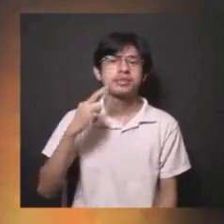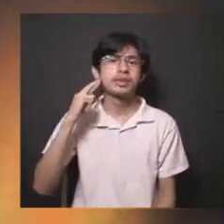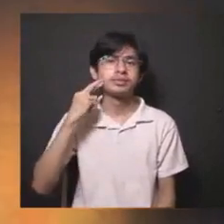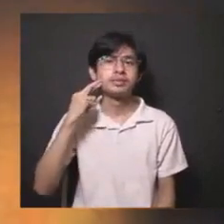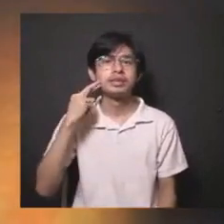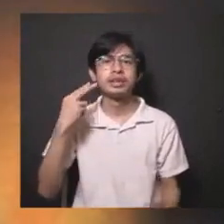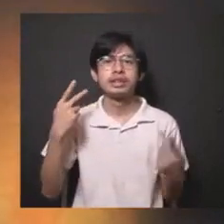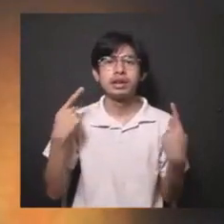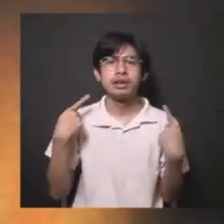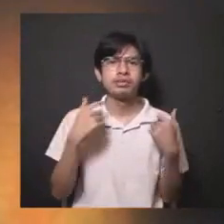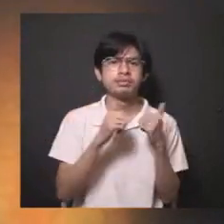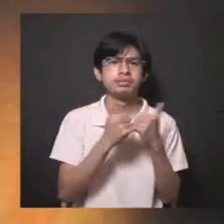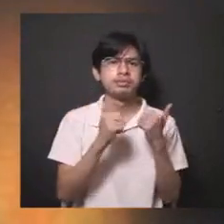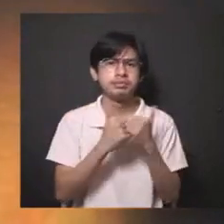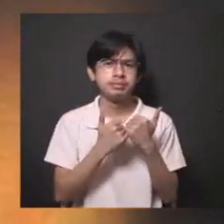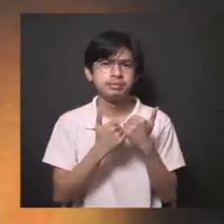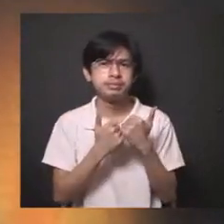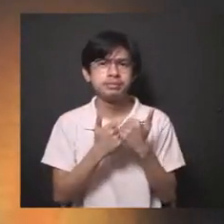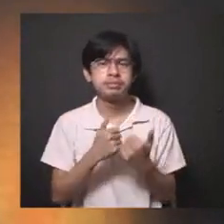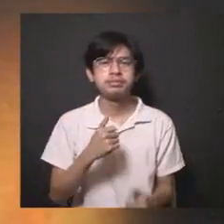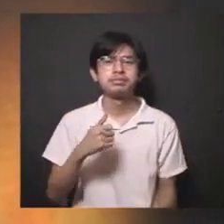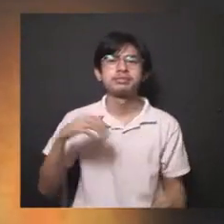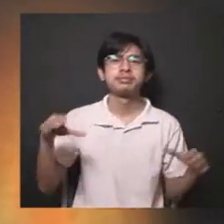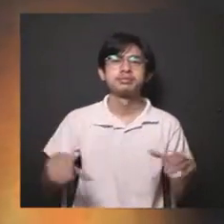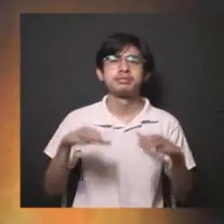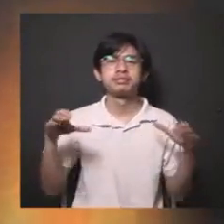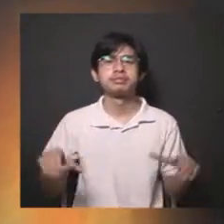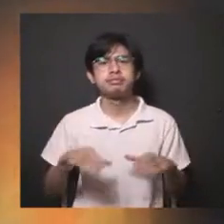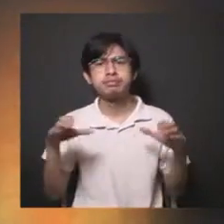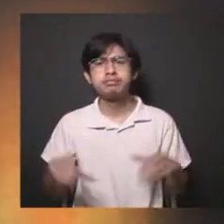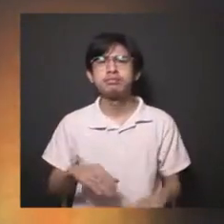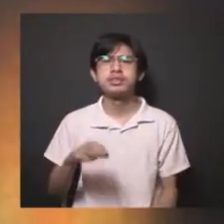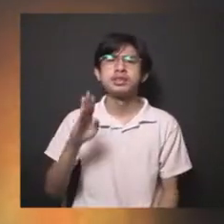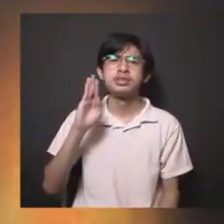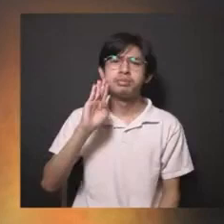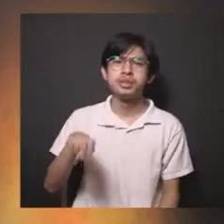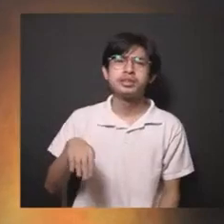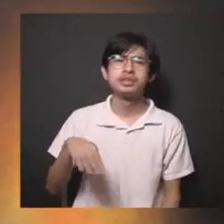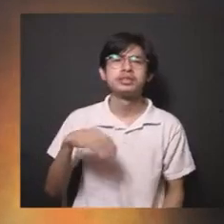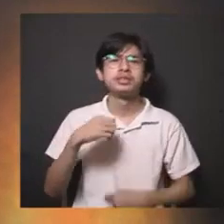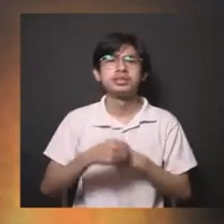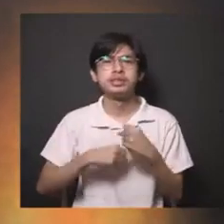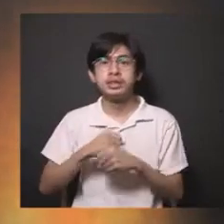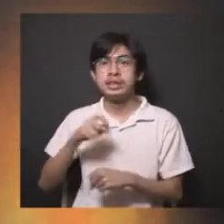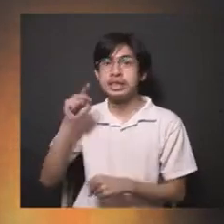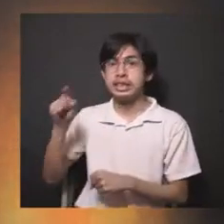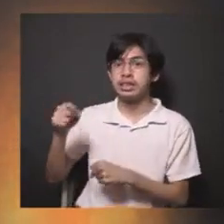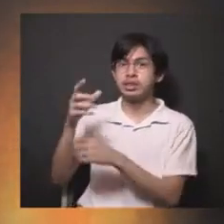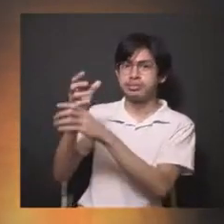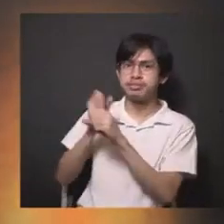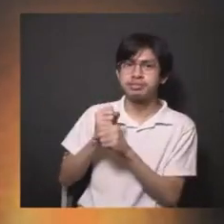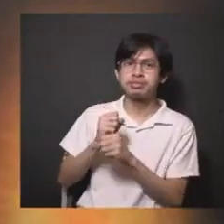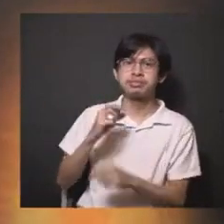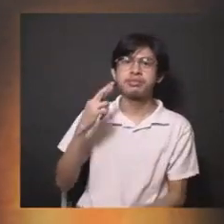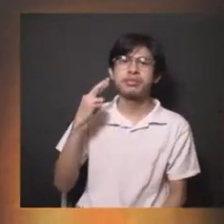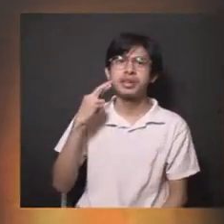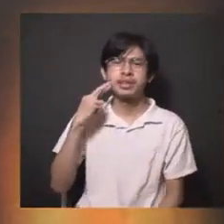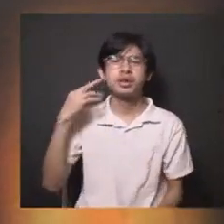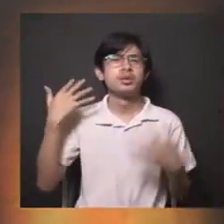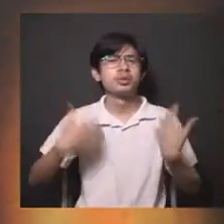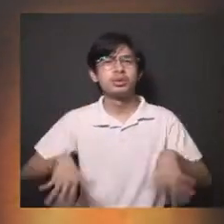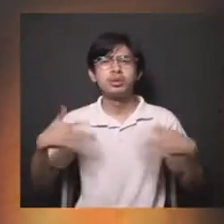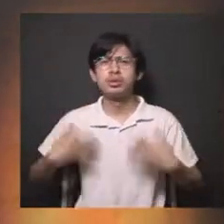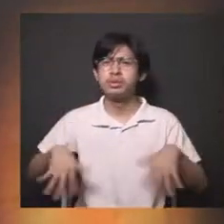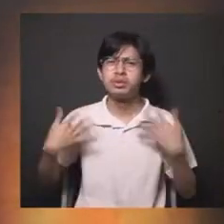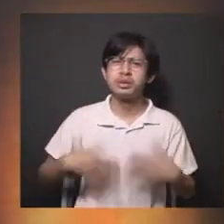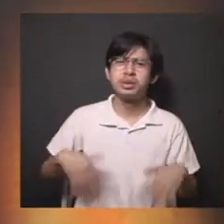how he worked for 14 years for Rachel? I mean, how crazy must that have been? Some of you can't even stay in a relationship